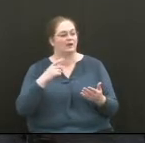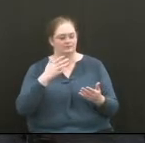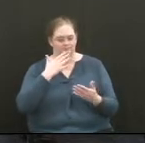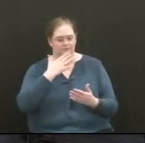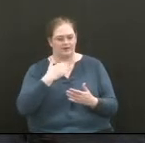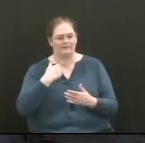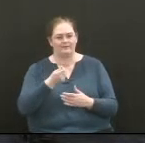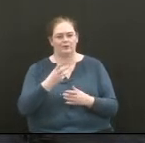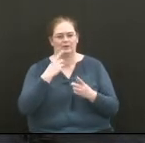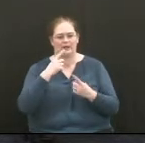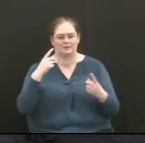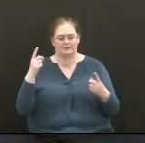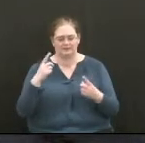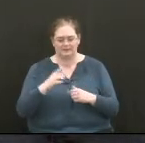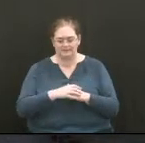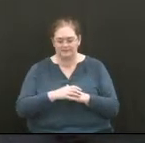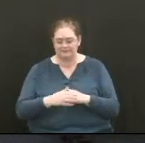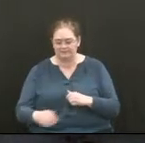announcements to make.